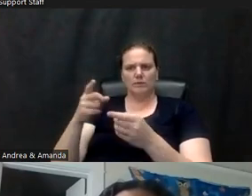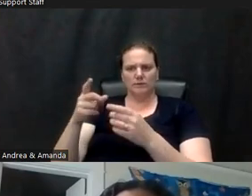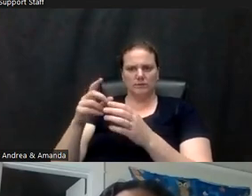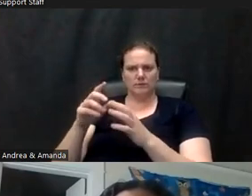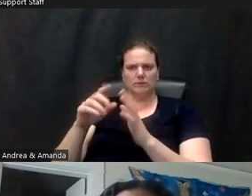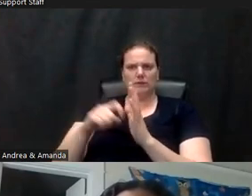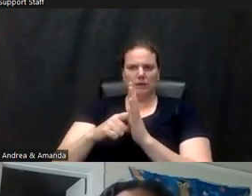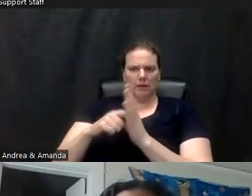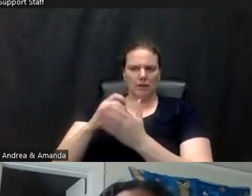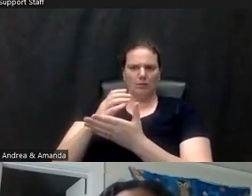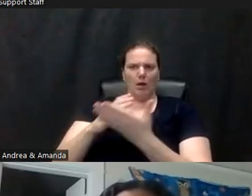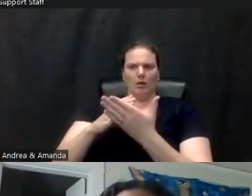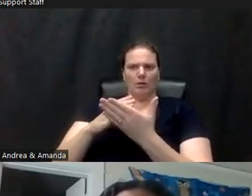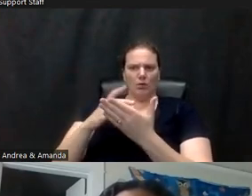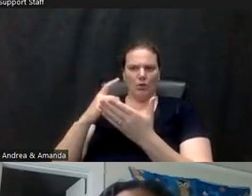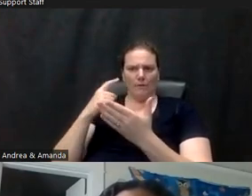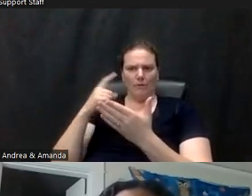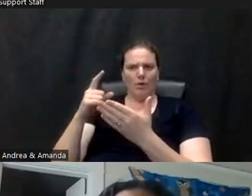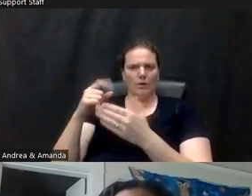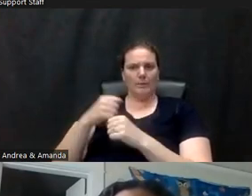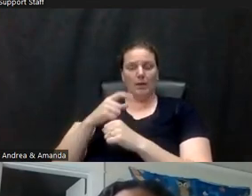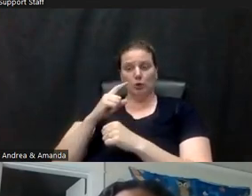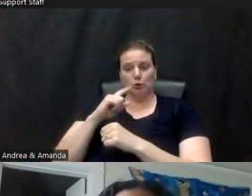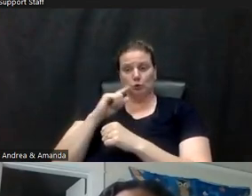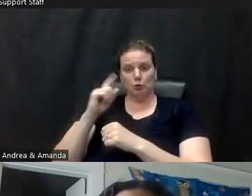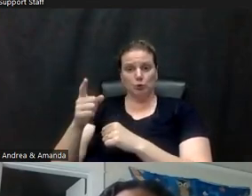part of ensuring